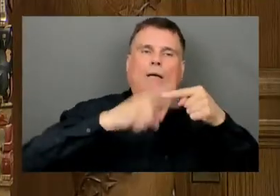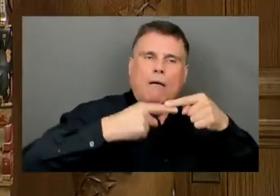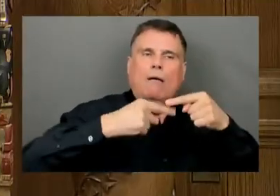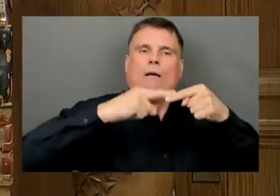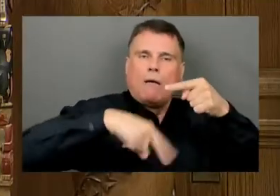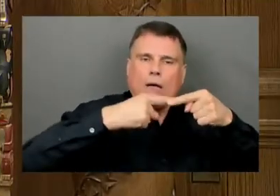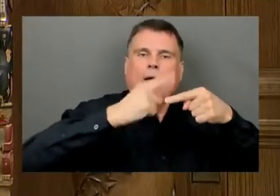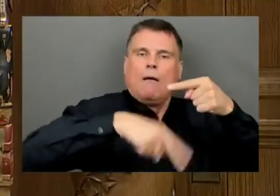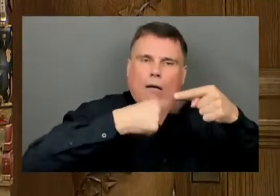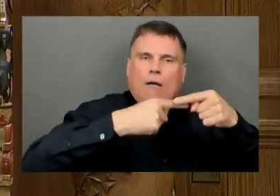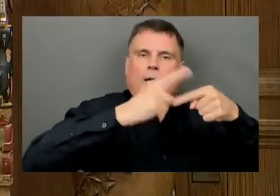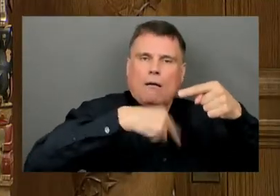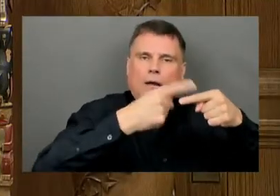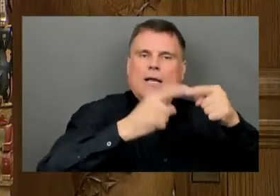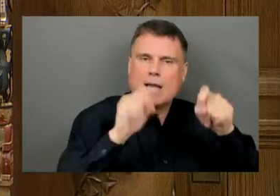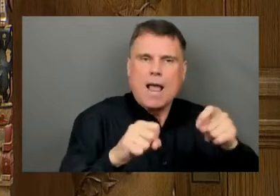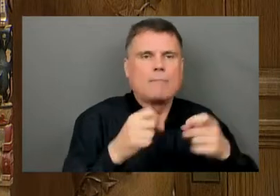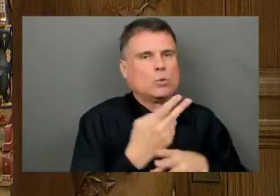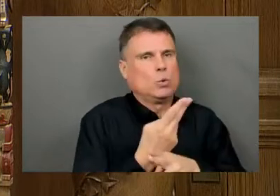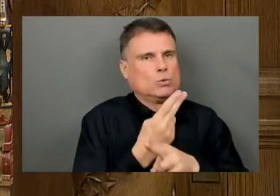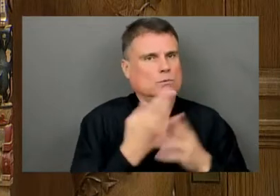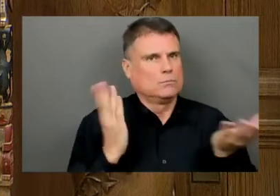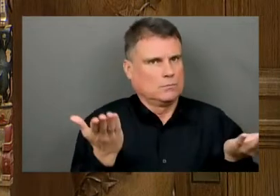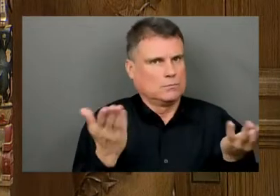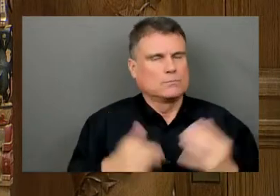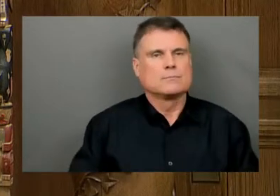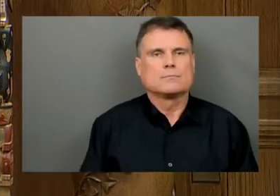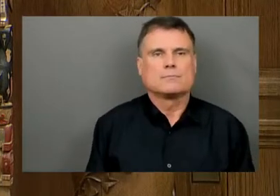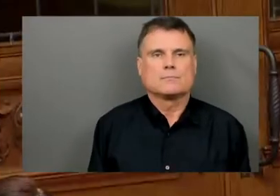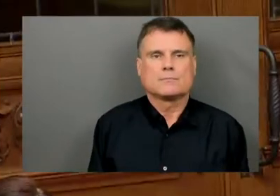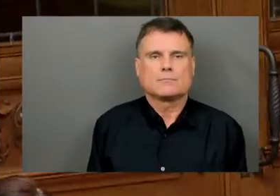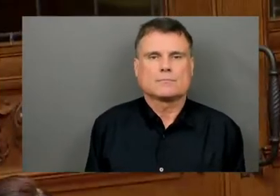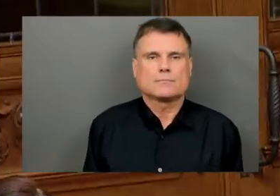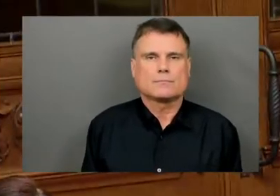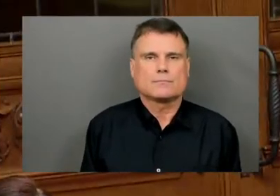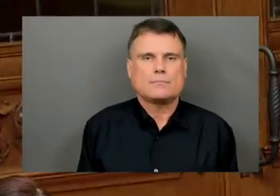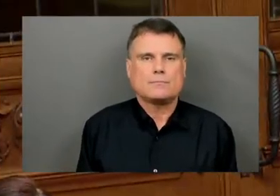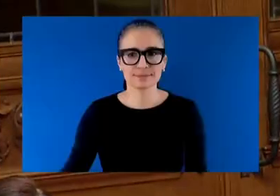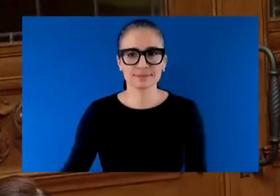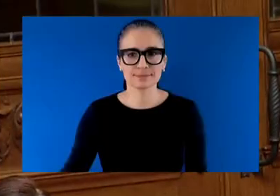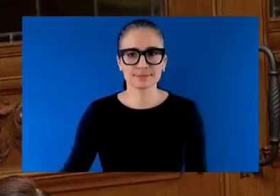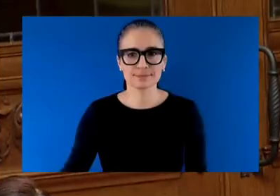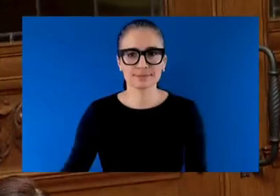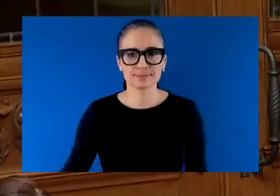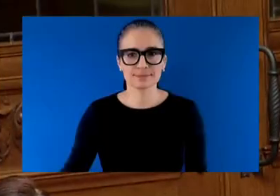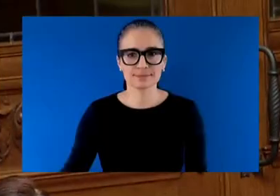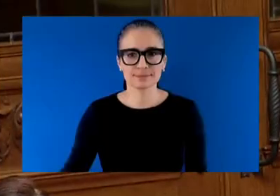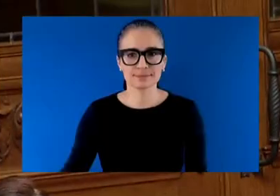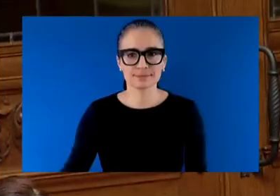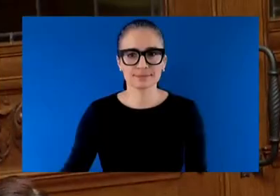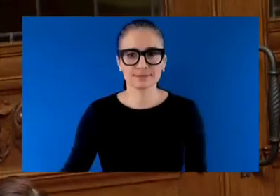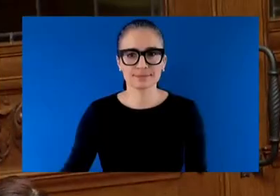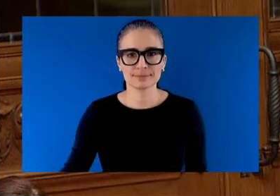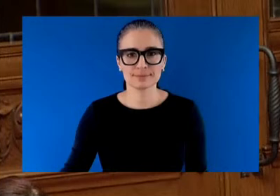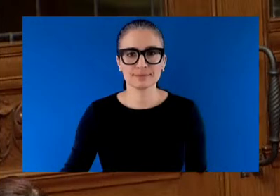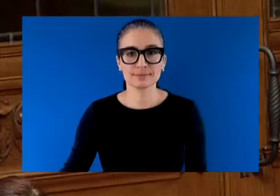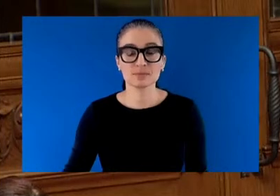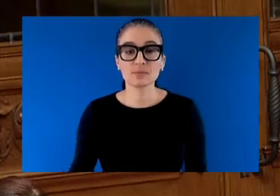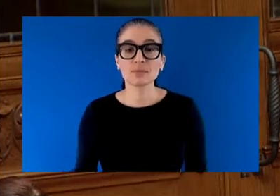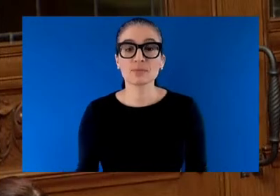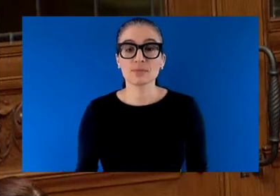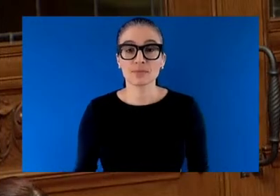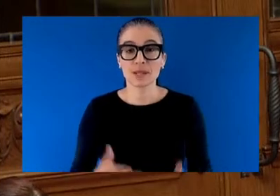House Leader of the Fourth Party. Thank you very much, Mr. Speaker. As we all know, yesterday was April Fool's Day, and this